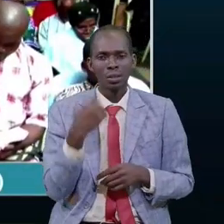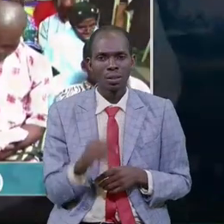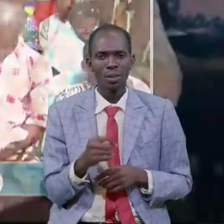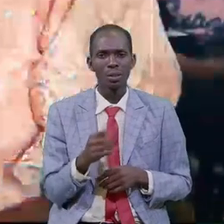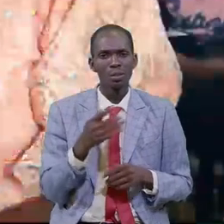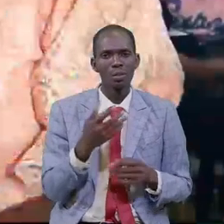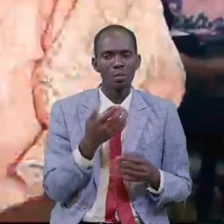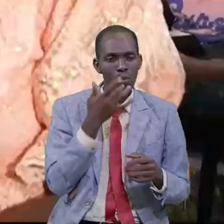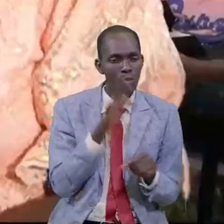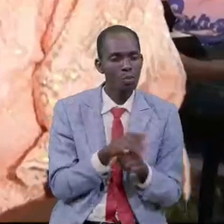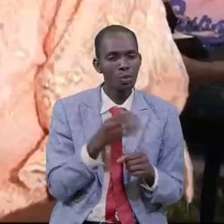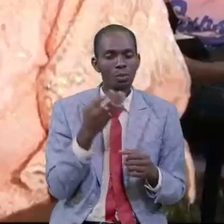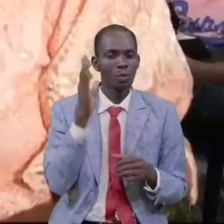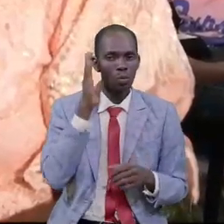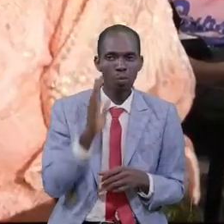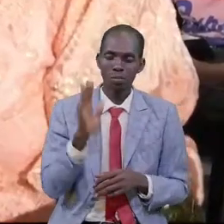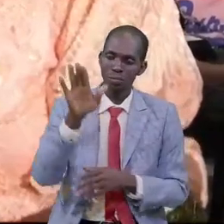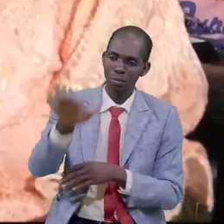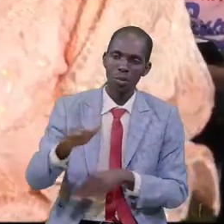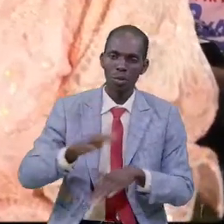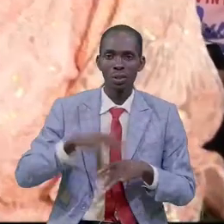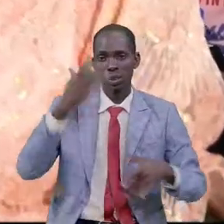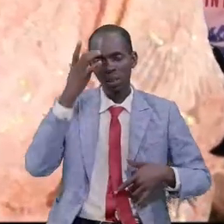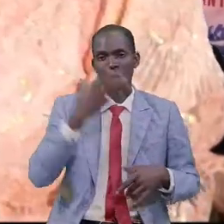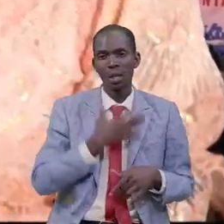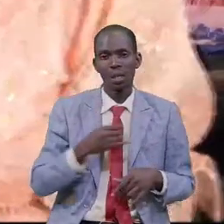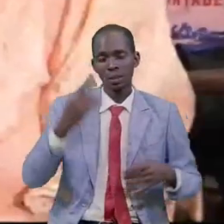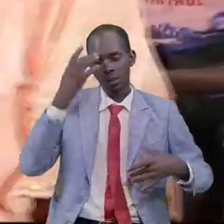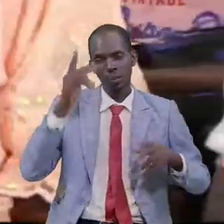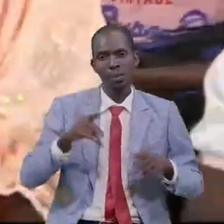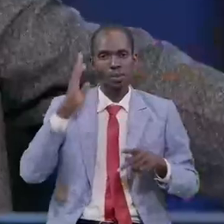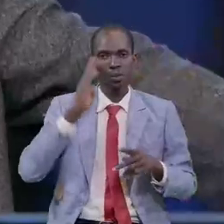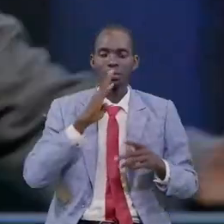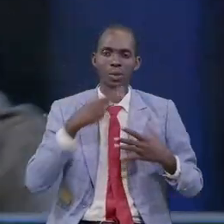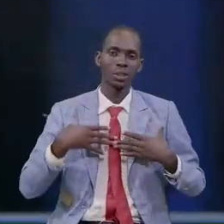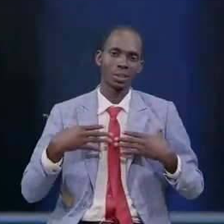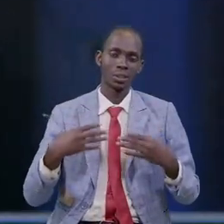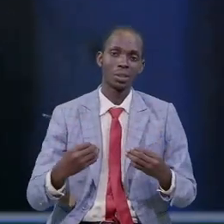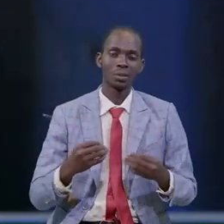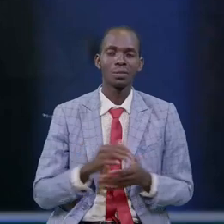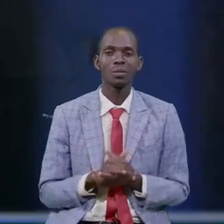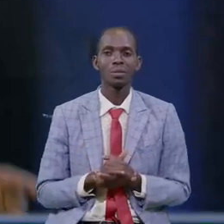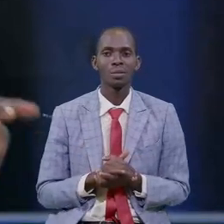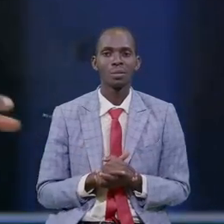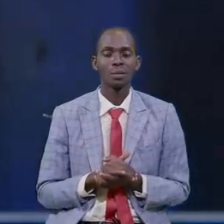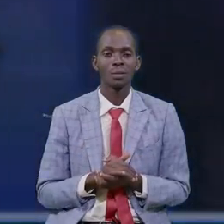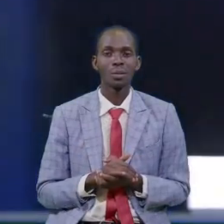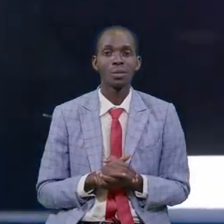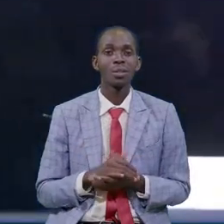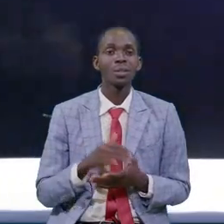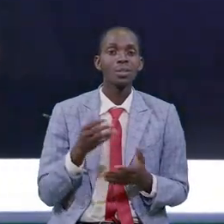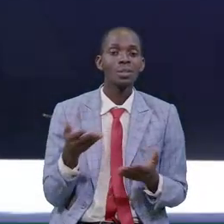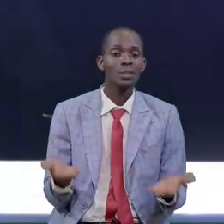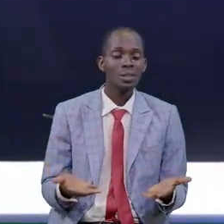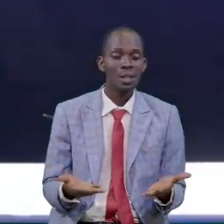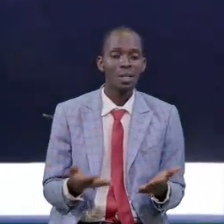and he shall recover. La promesse à l'évangéliste, c'est déposer la main au malade no, et le malade about sera everybody. Guéri. Non, this c'est